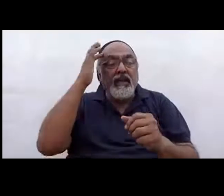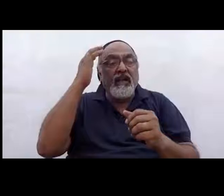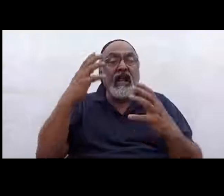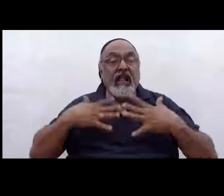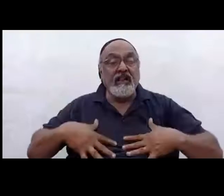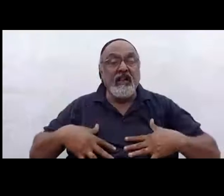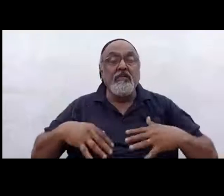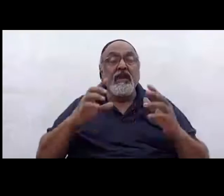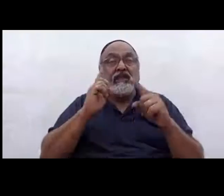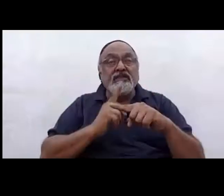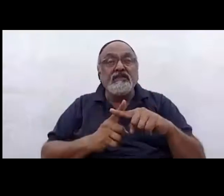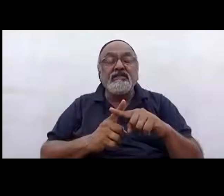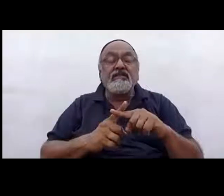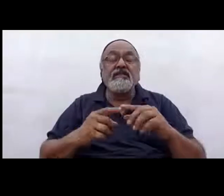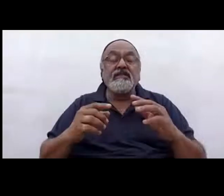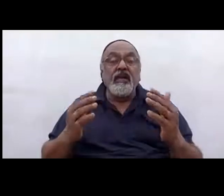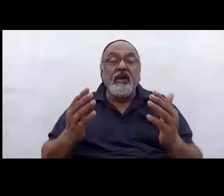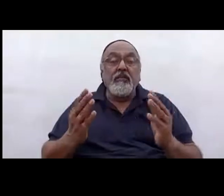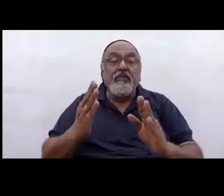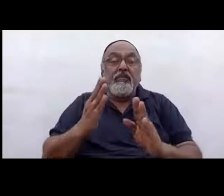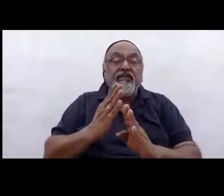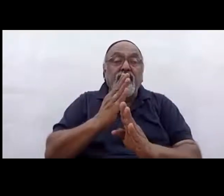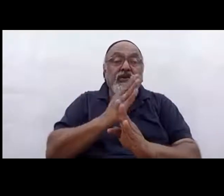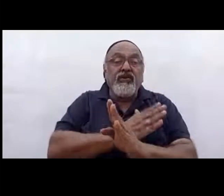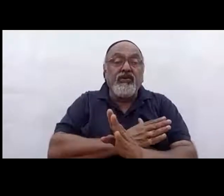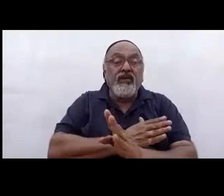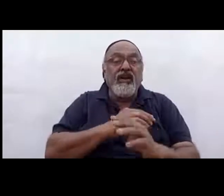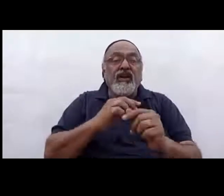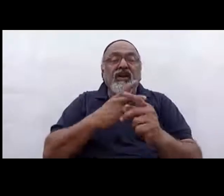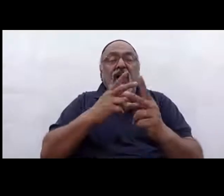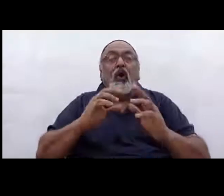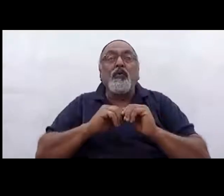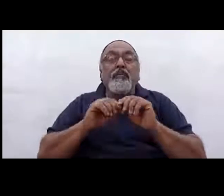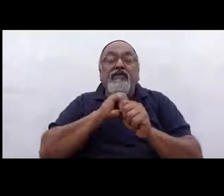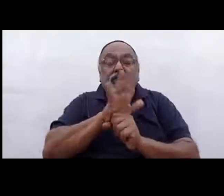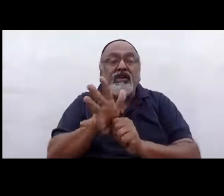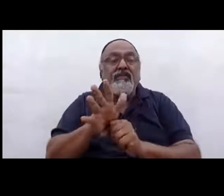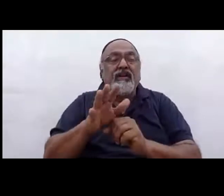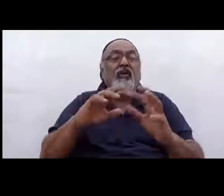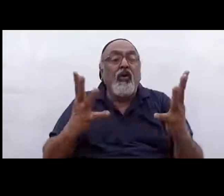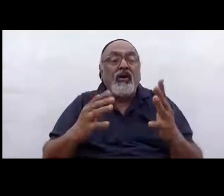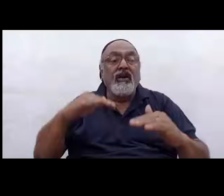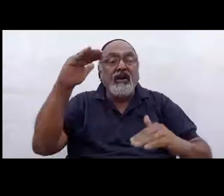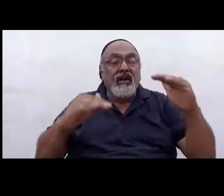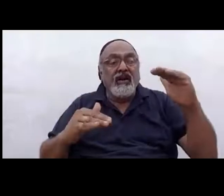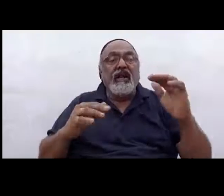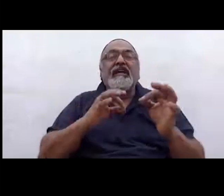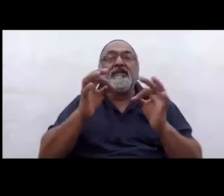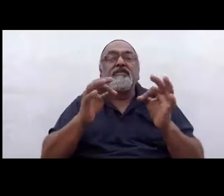the ability of pre-outbreak. So, and so on and so forth. So the author is trying to put forth